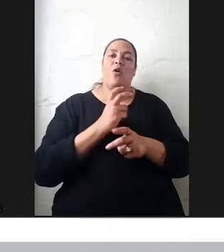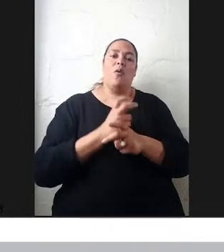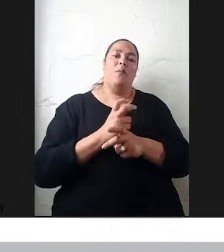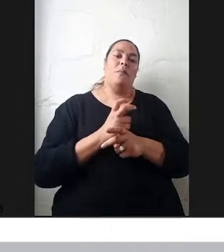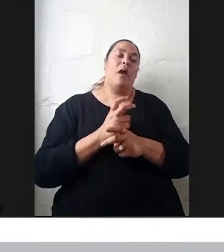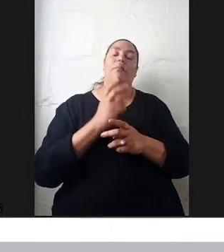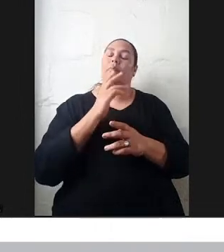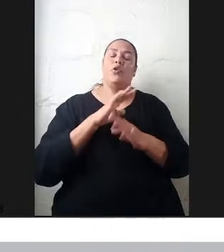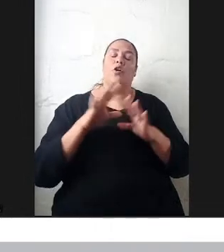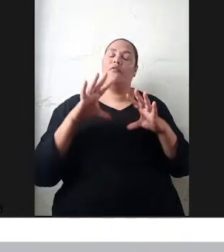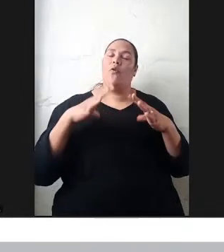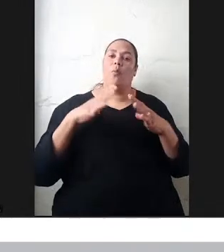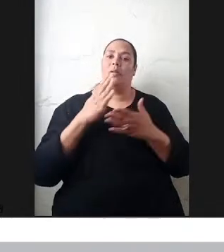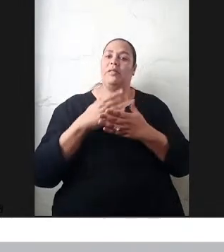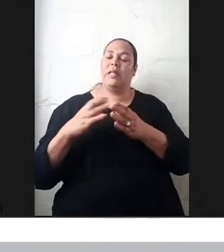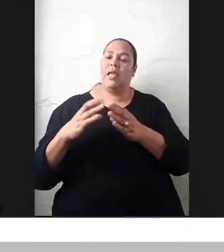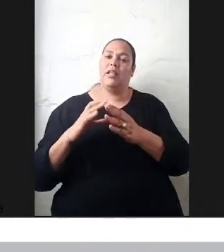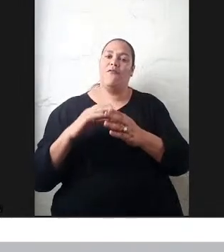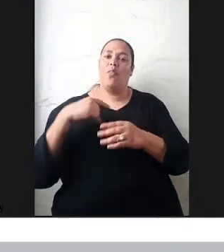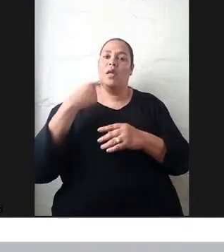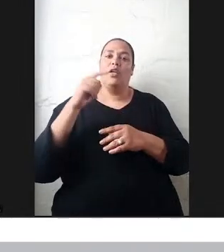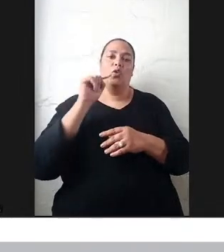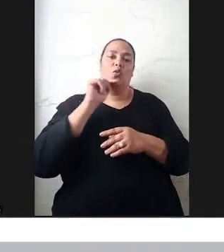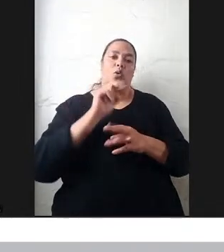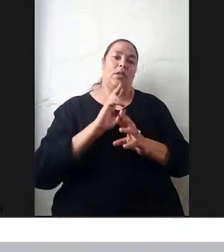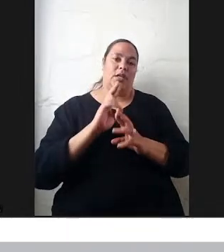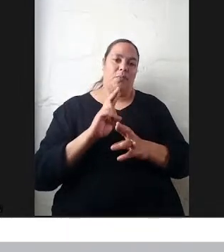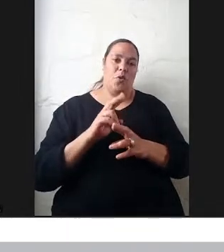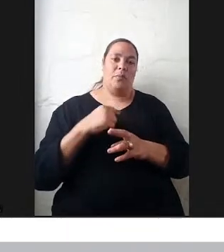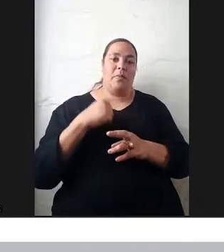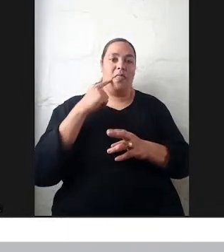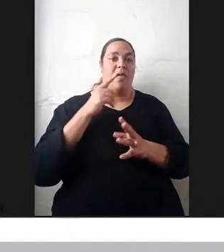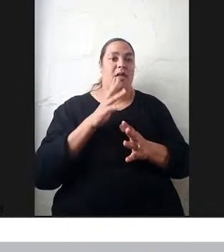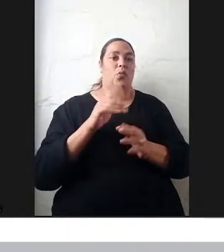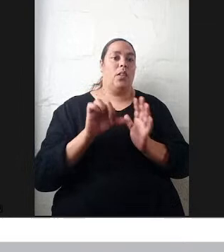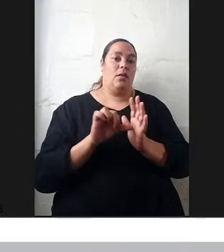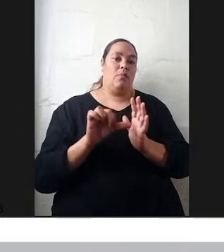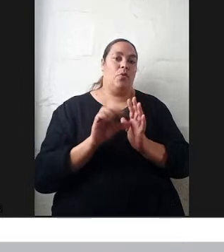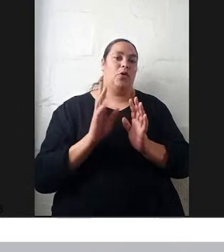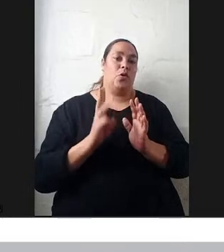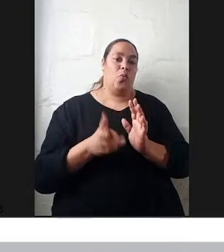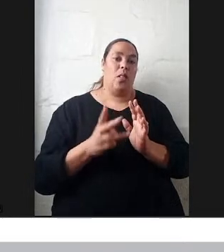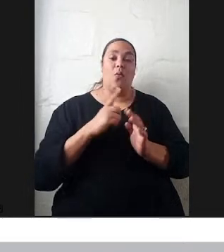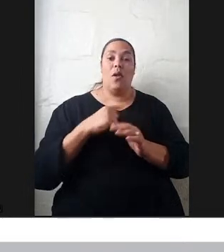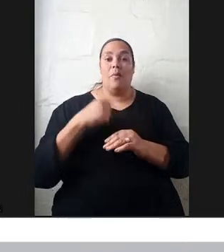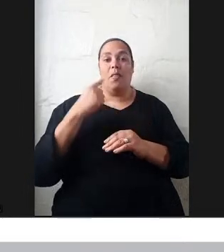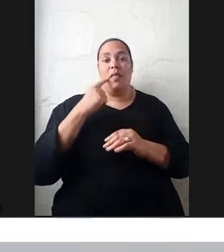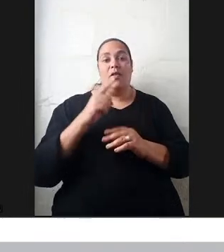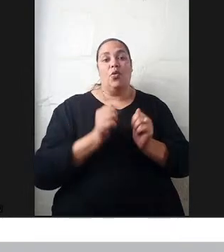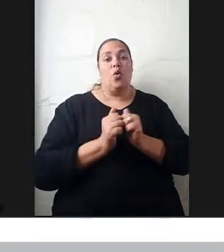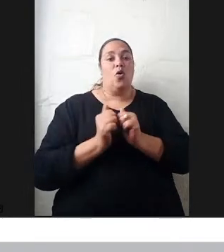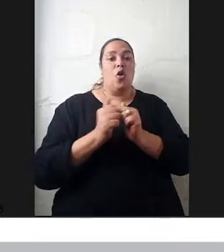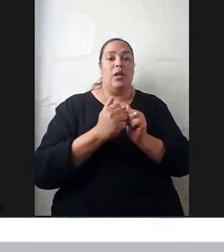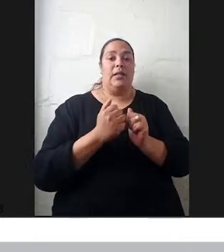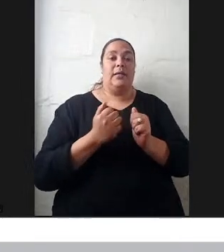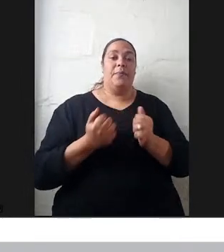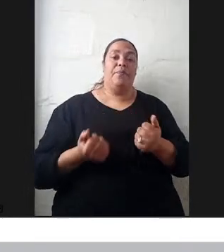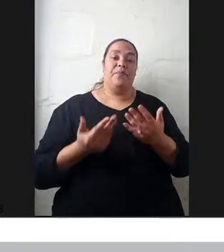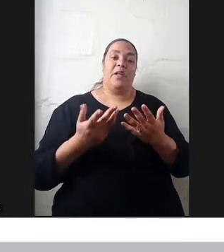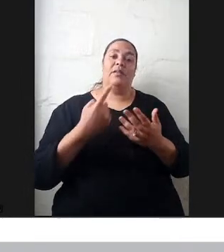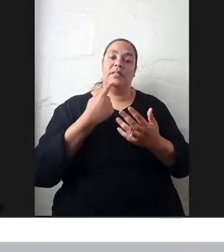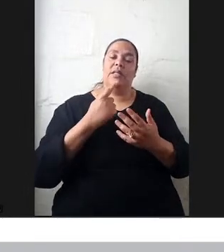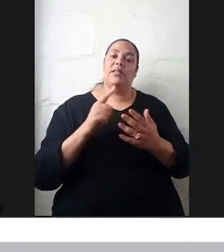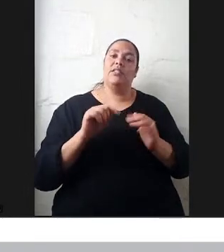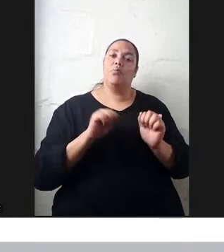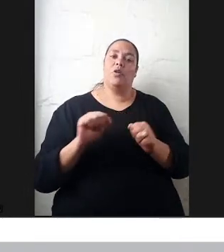next quarter reporting. I think that will be important, as I think the colleague said it is possible.